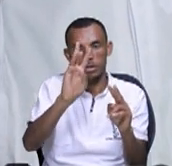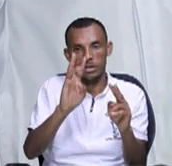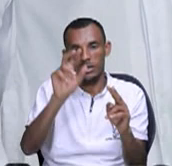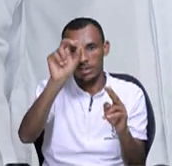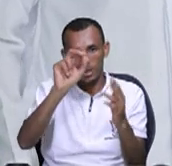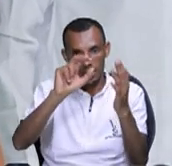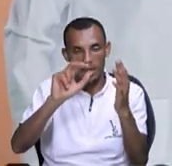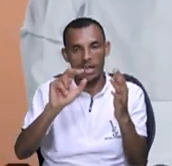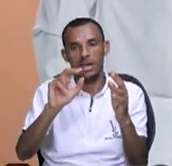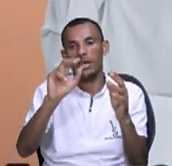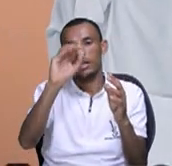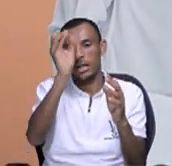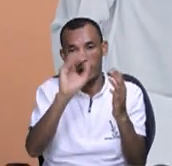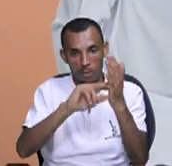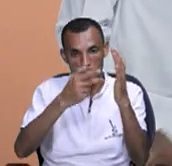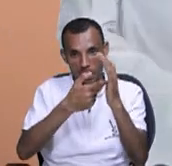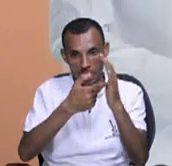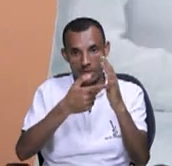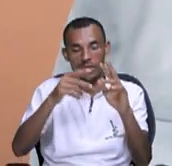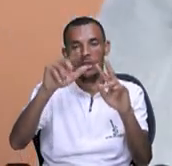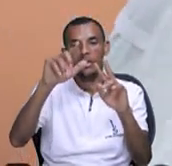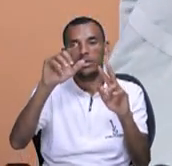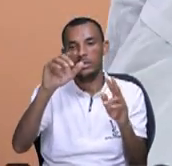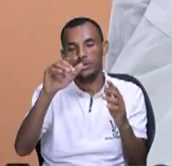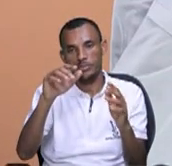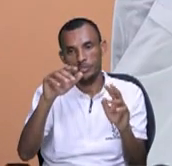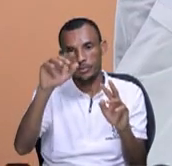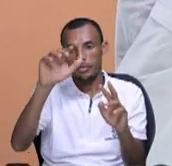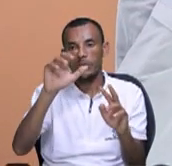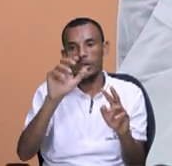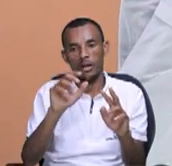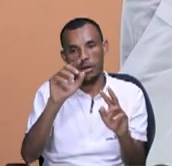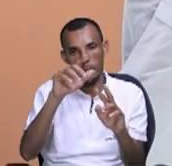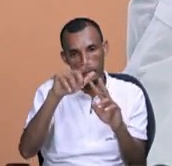30 degree means the same as pi over 6 in rad.